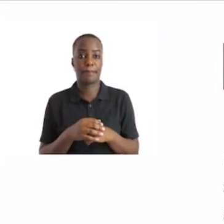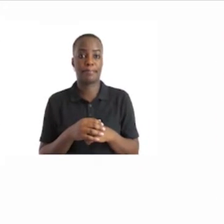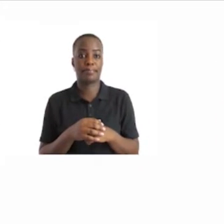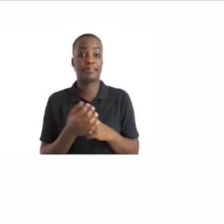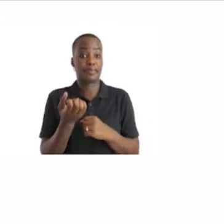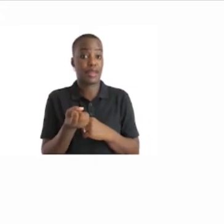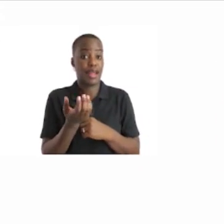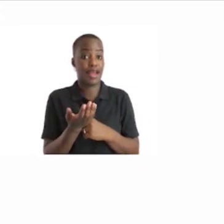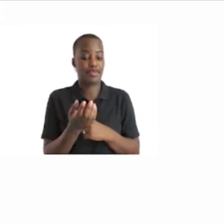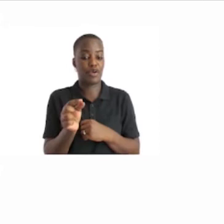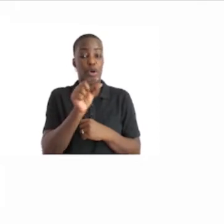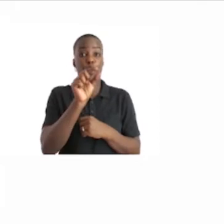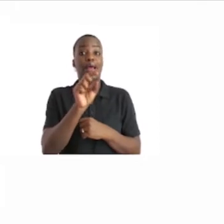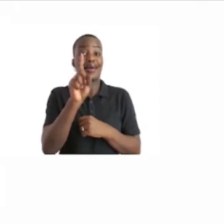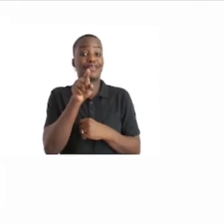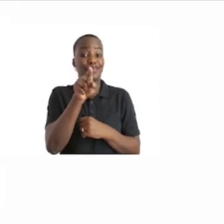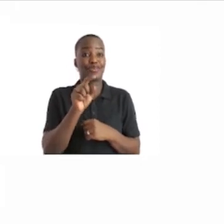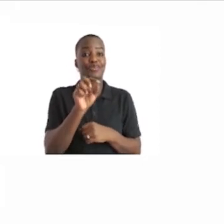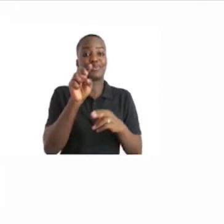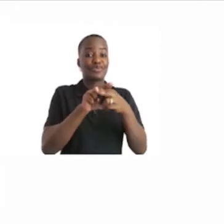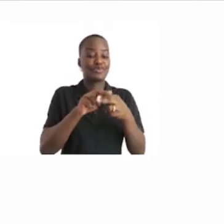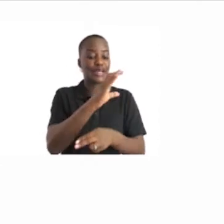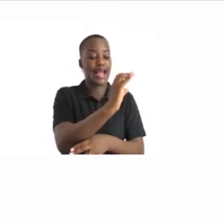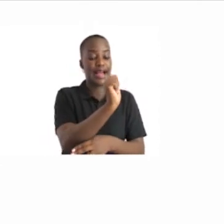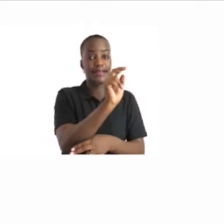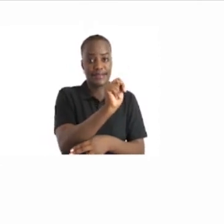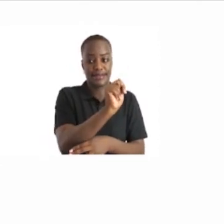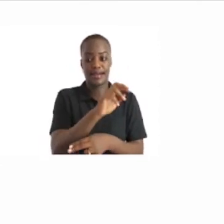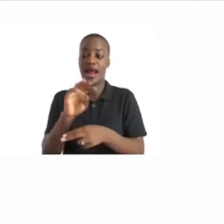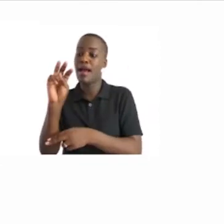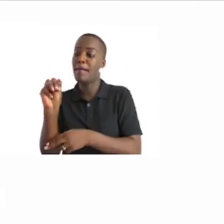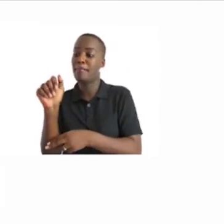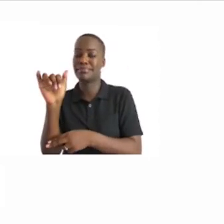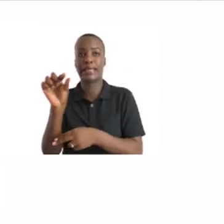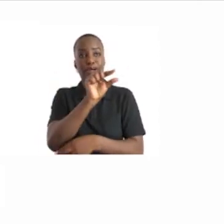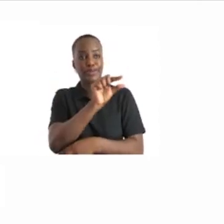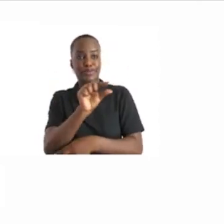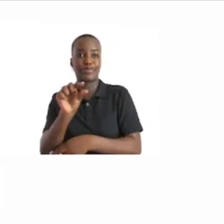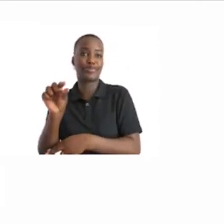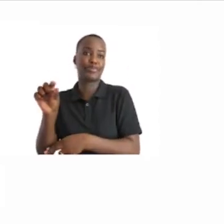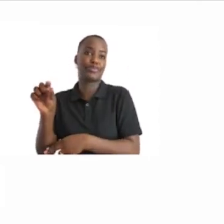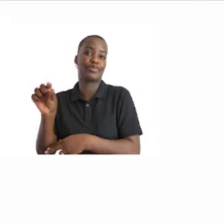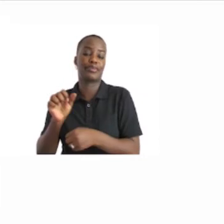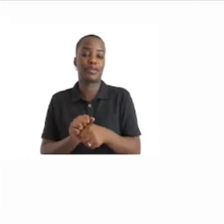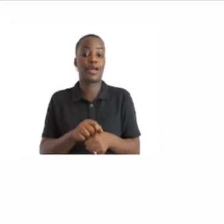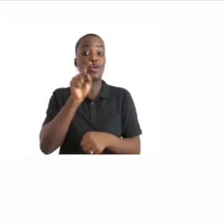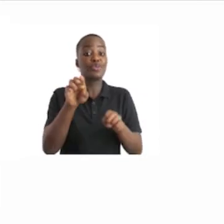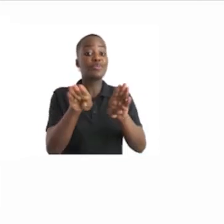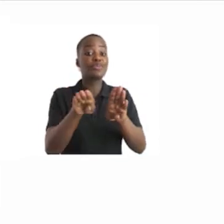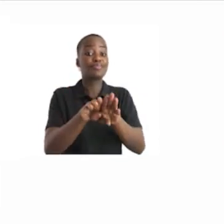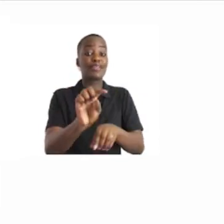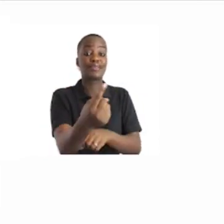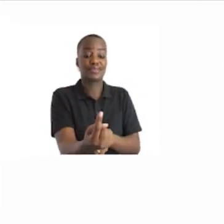Here, they are now asking you to use can and may in sentences. You are going to make your